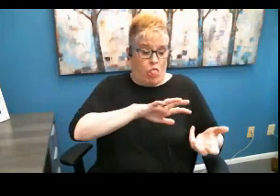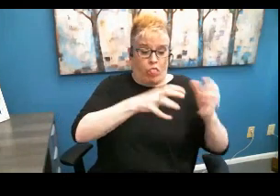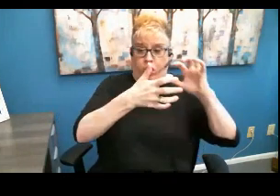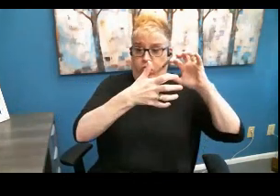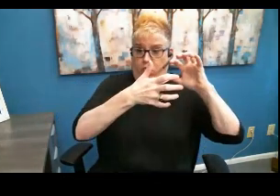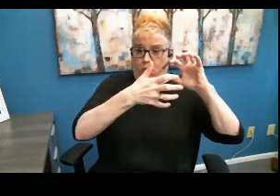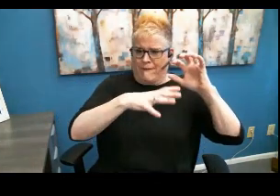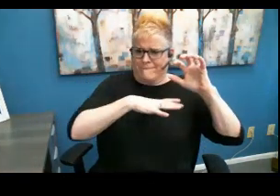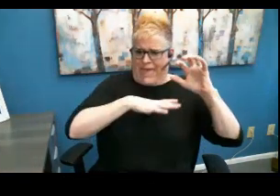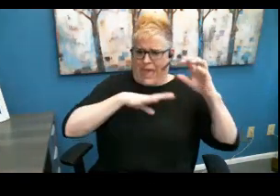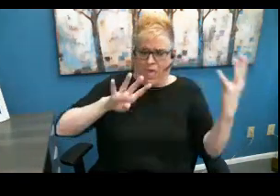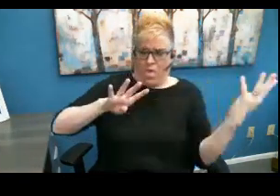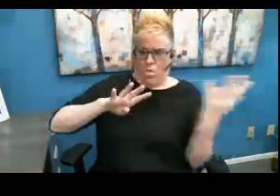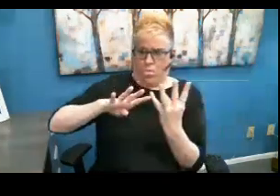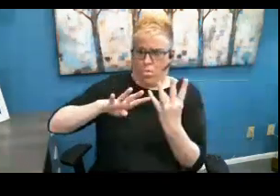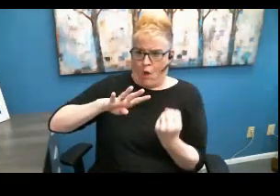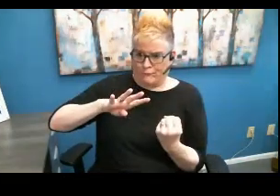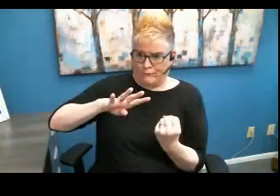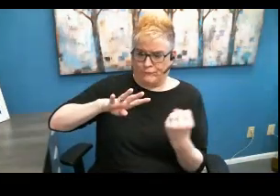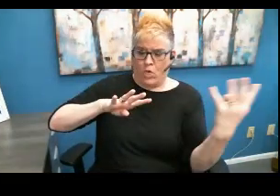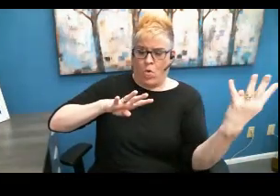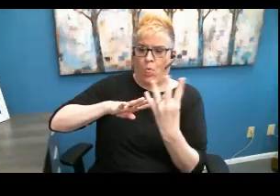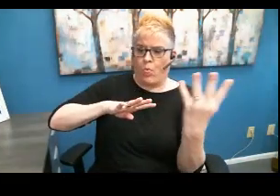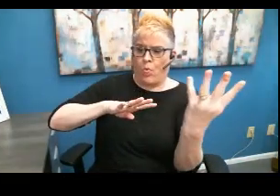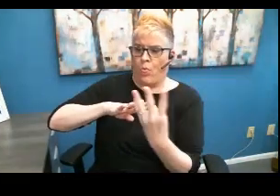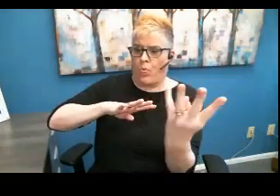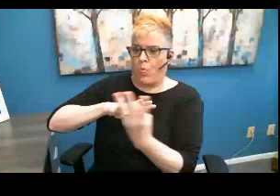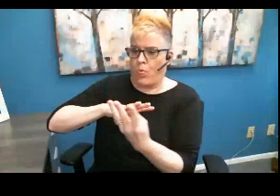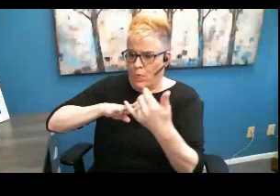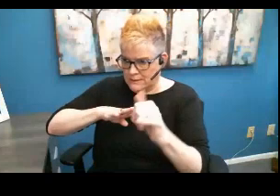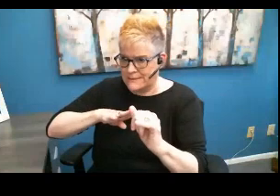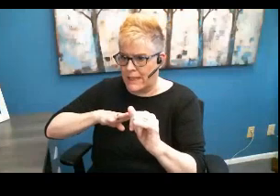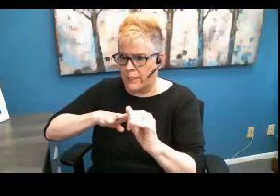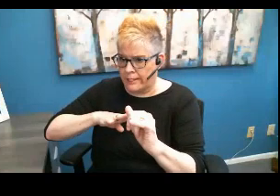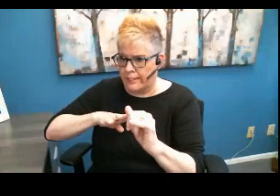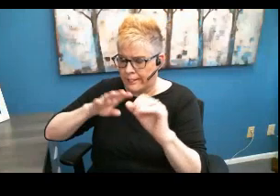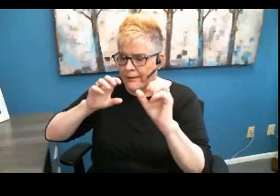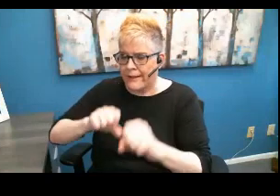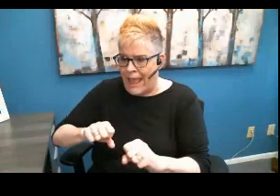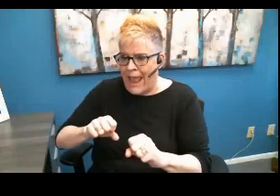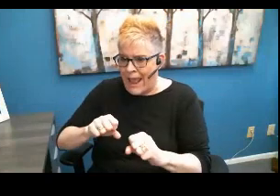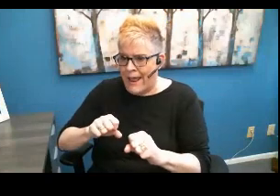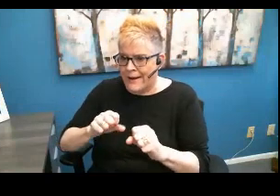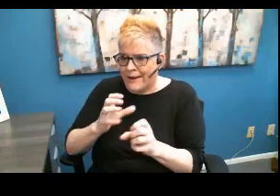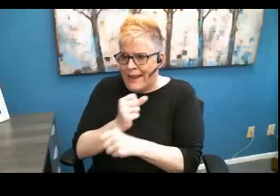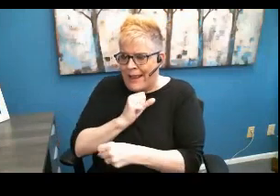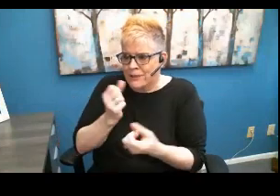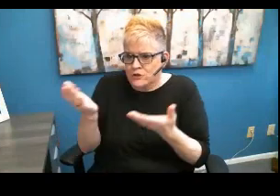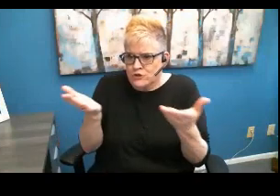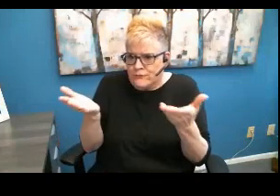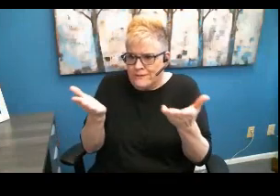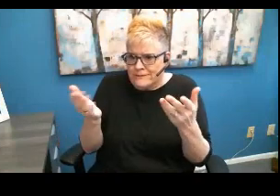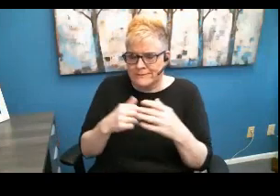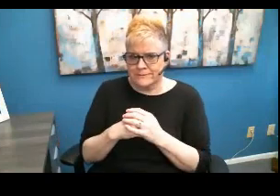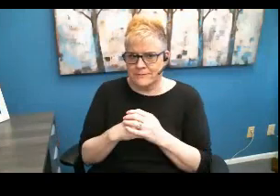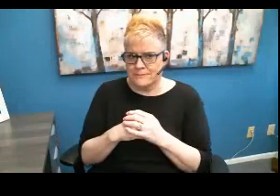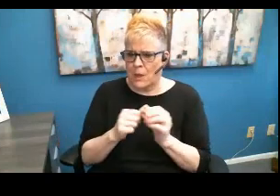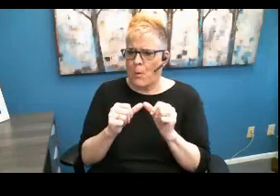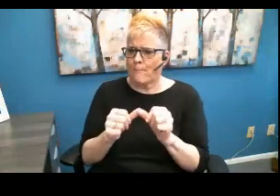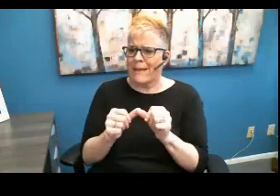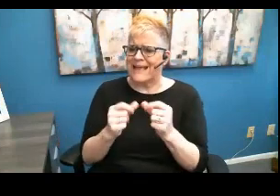the distribution territory. You can backfeed it through other pipes and be able to maintain